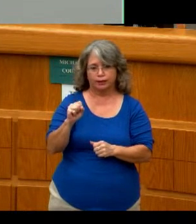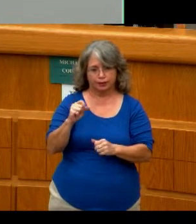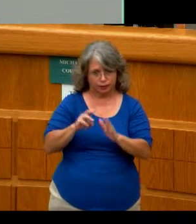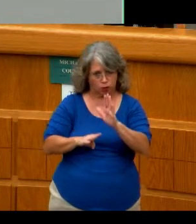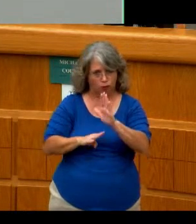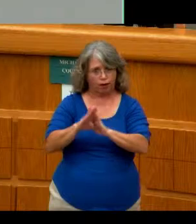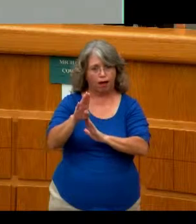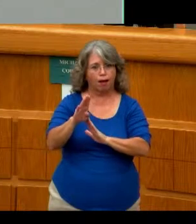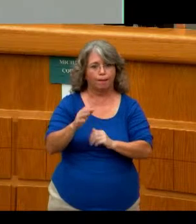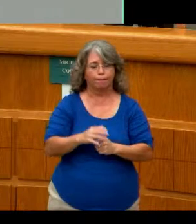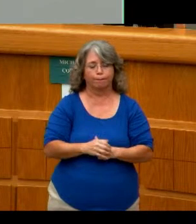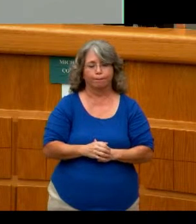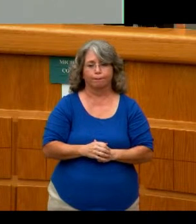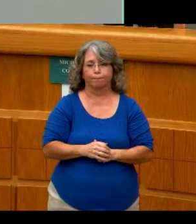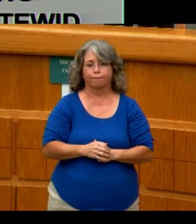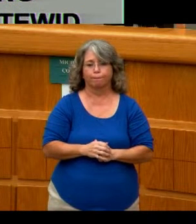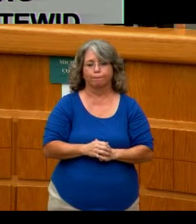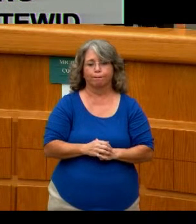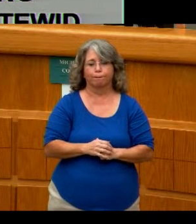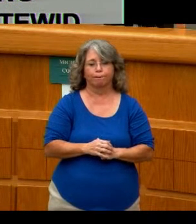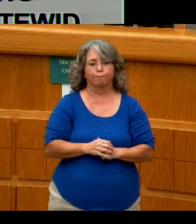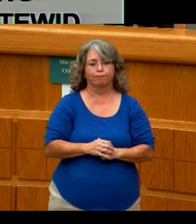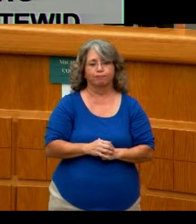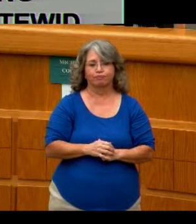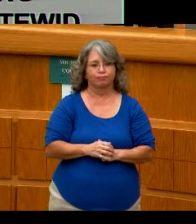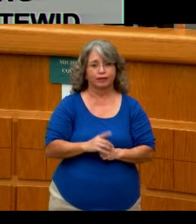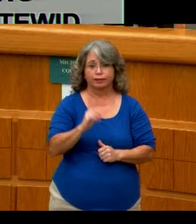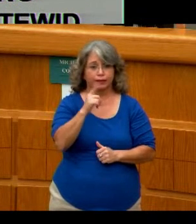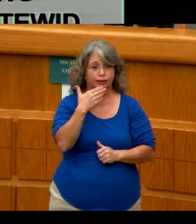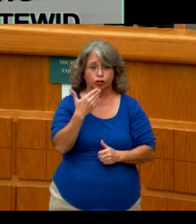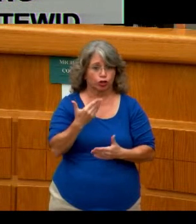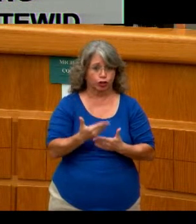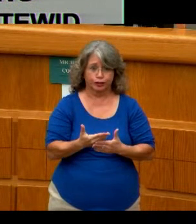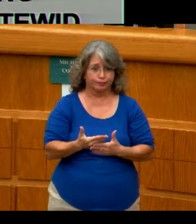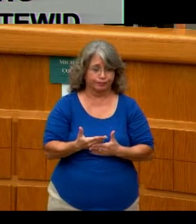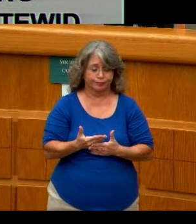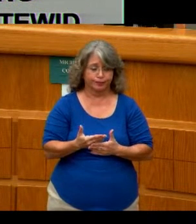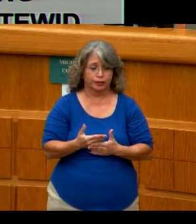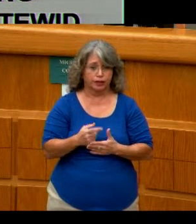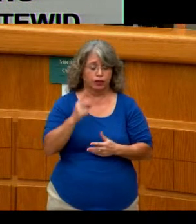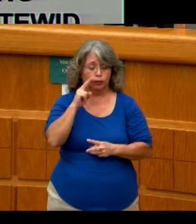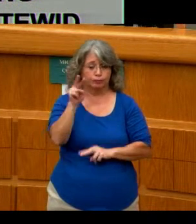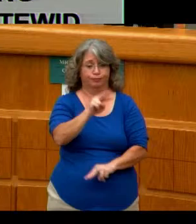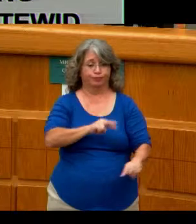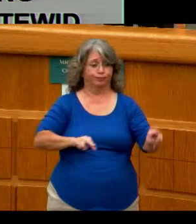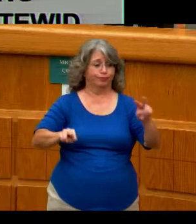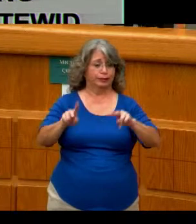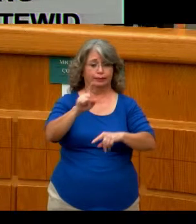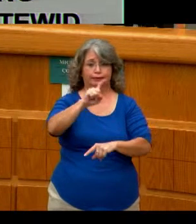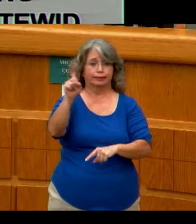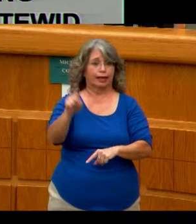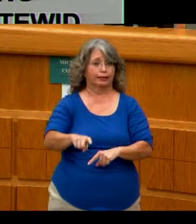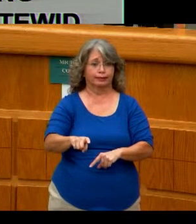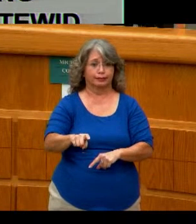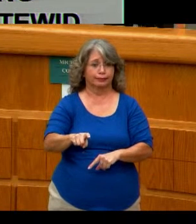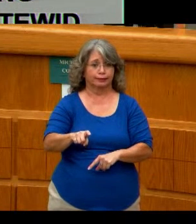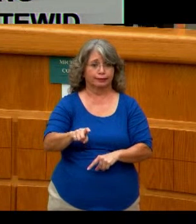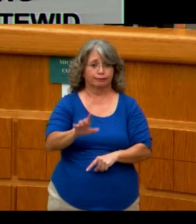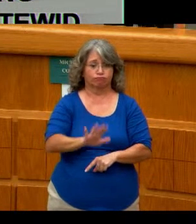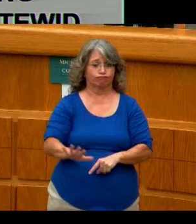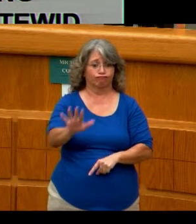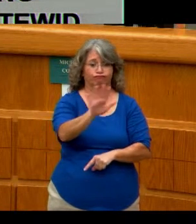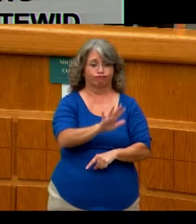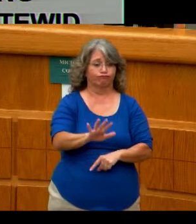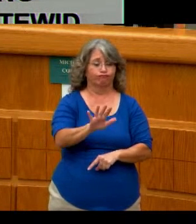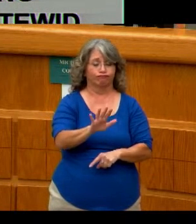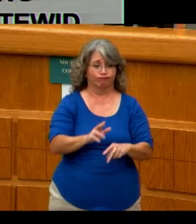Victoria going up, San Antonio going up, Nueces, we're right here going up. So it's not looking good. And when you look